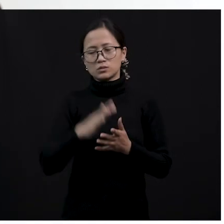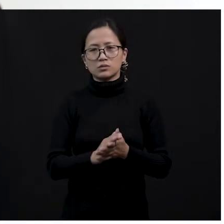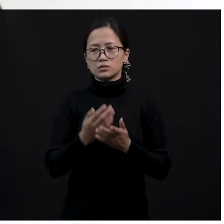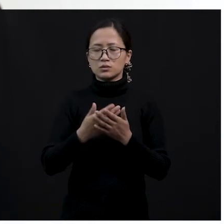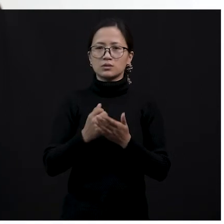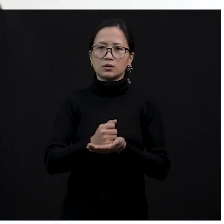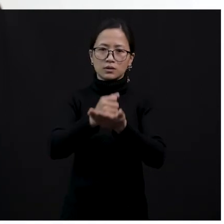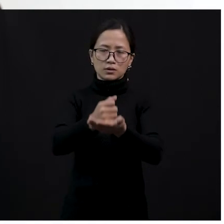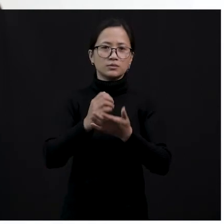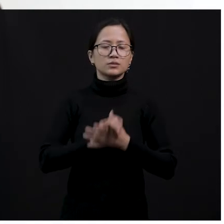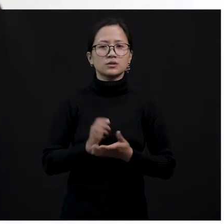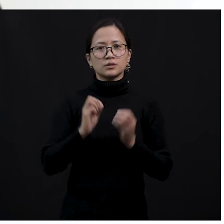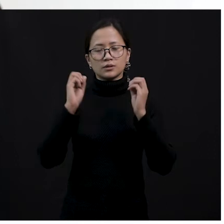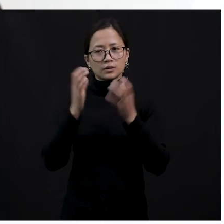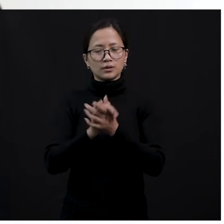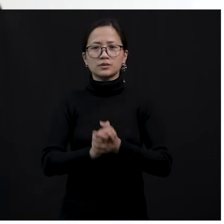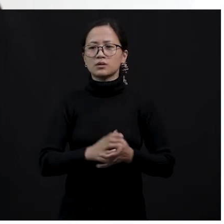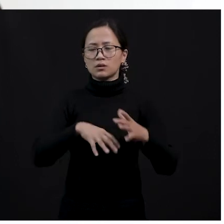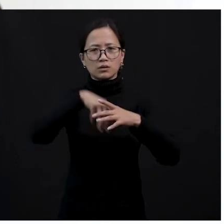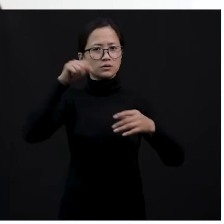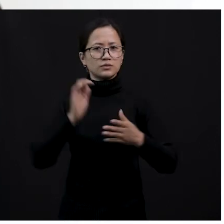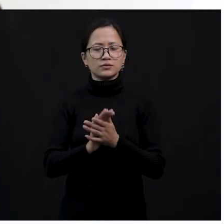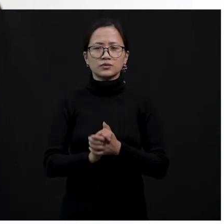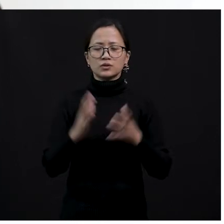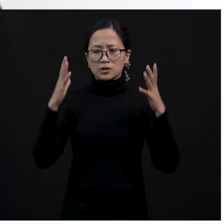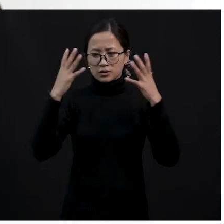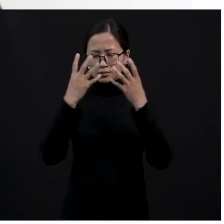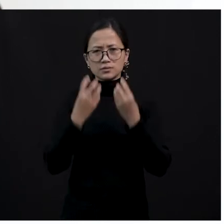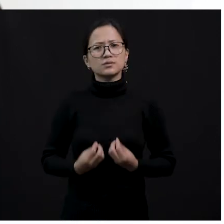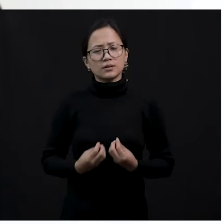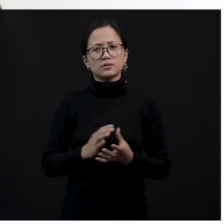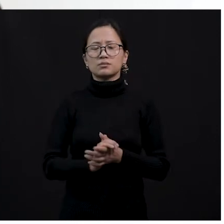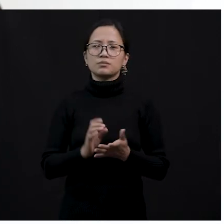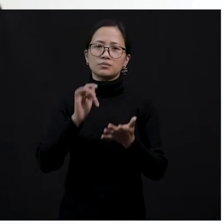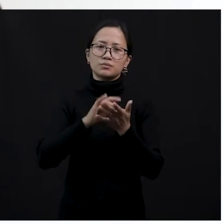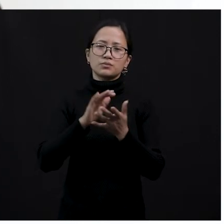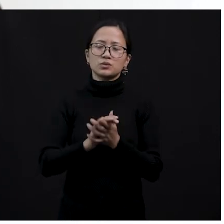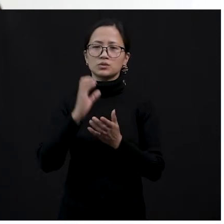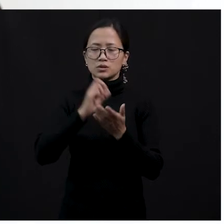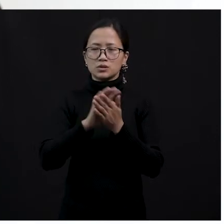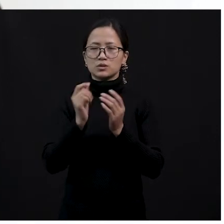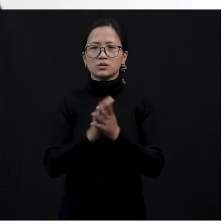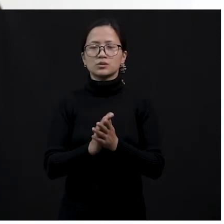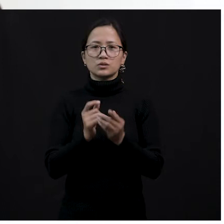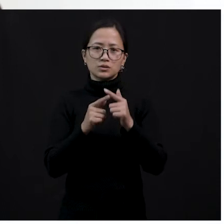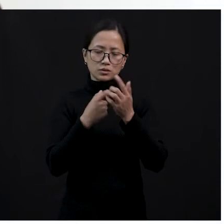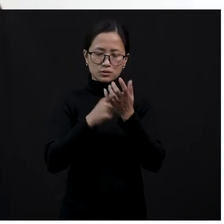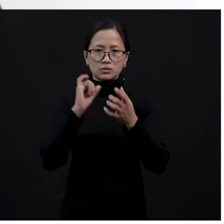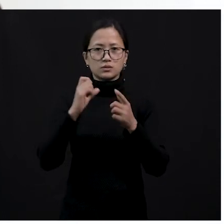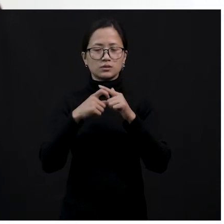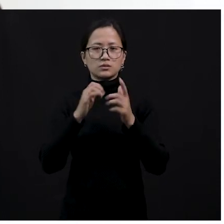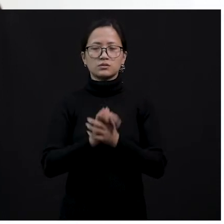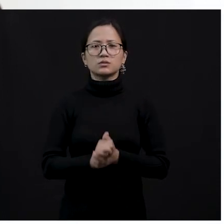lends out a helping hand. And out of desperation, Chunilal had played such a trick on him. Do you think he